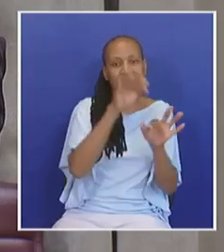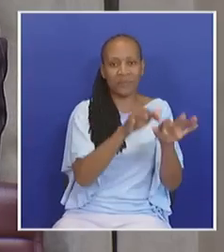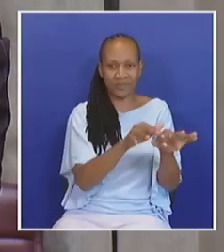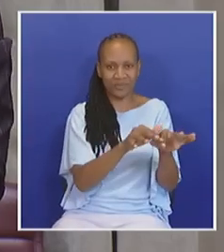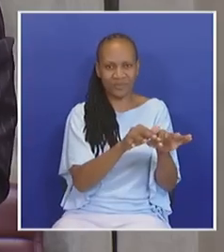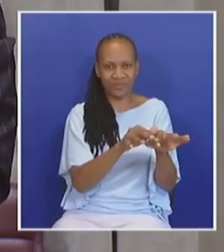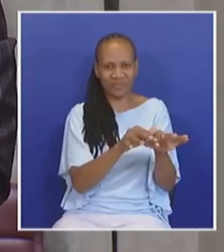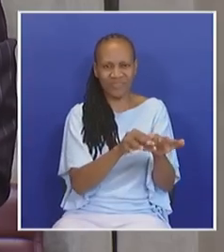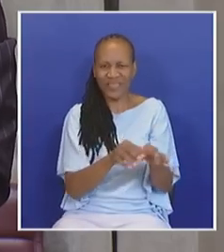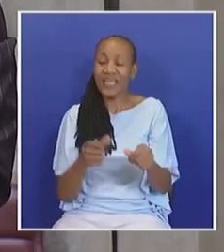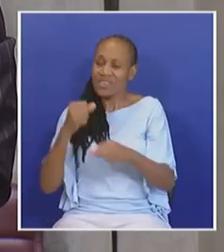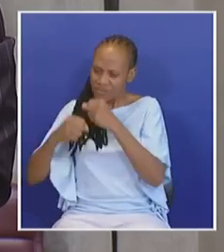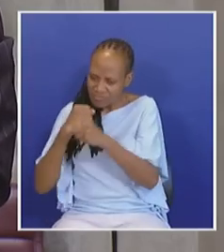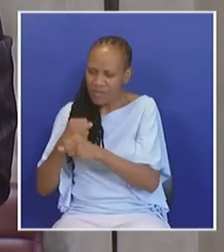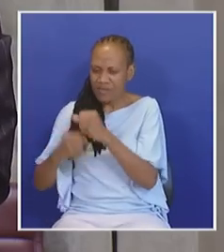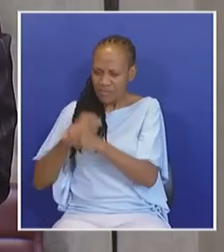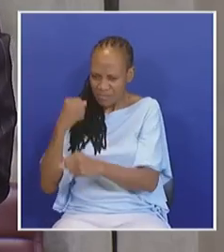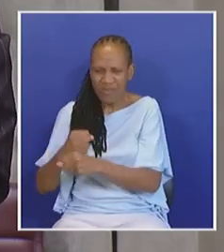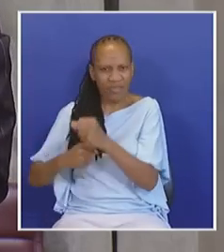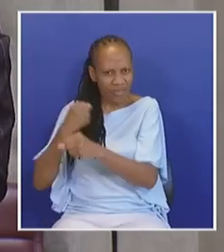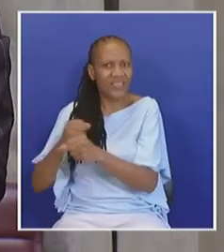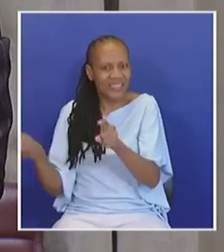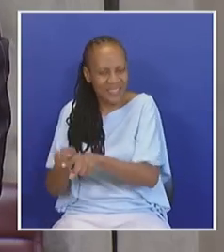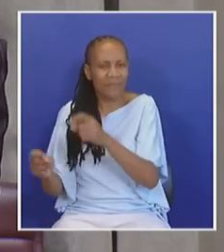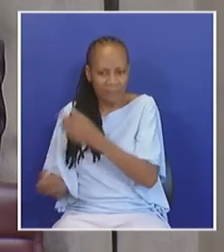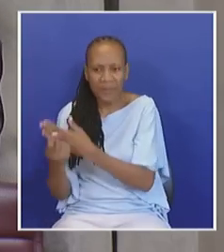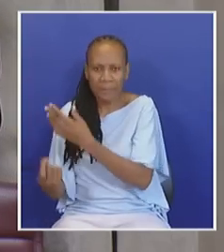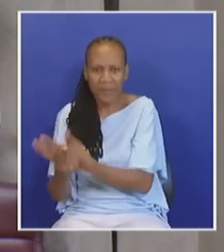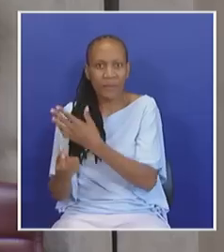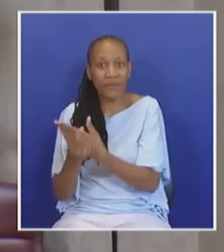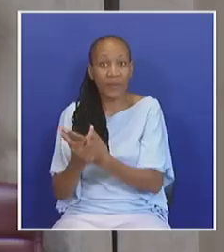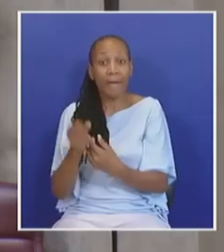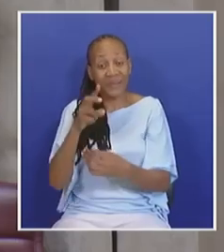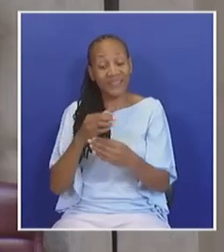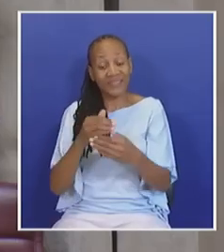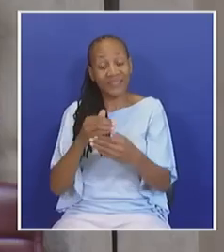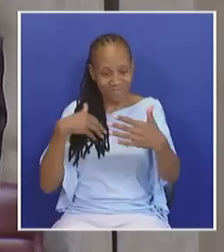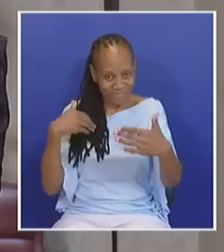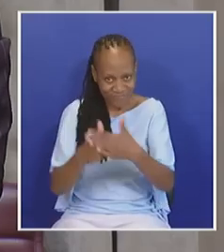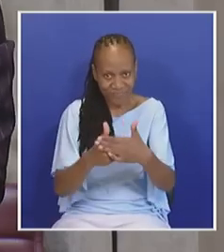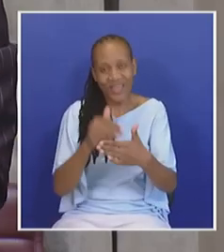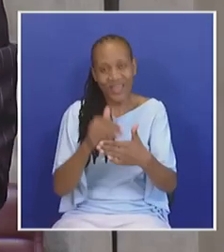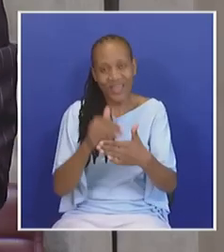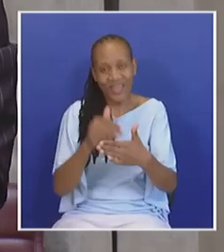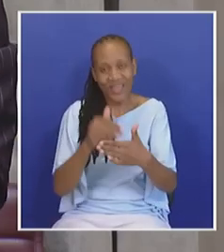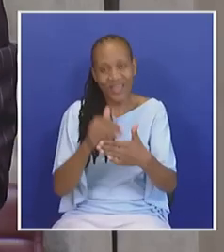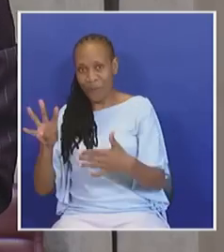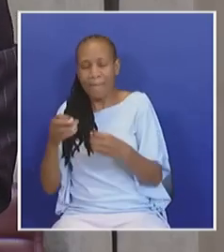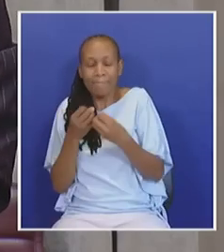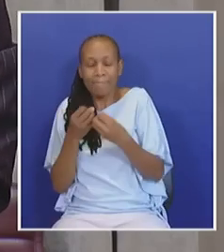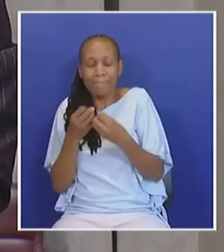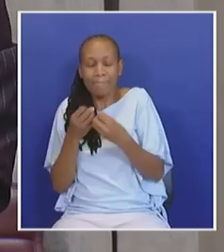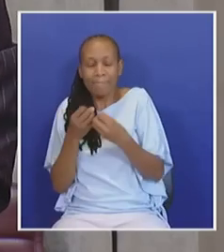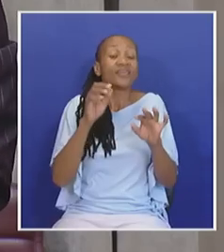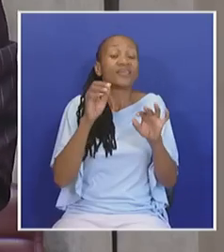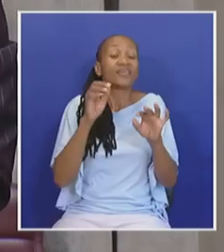that even as the institutional racism was defeated, as it finally happened in 1994, most white South Africans would remain beholden to